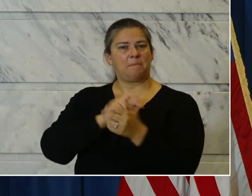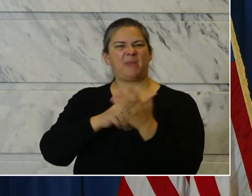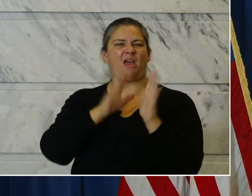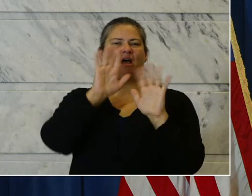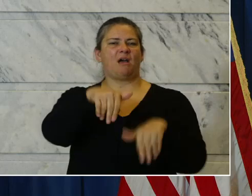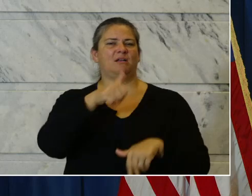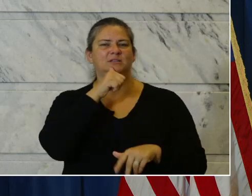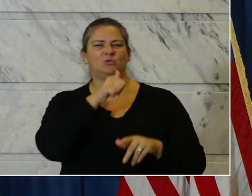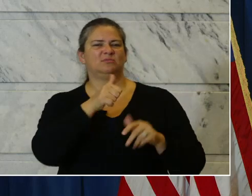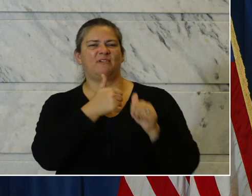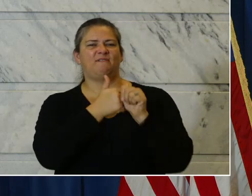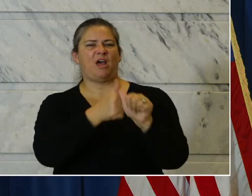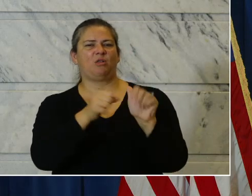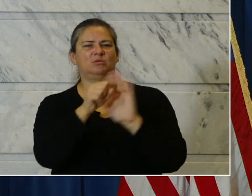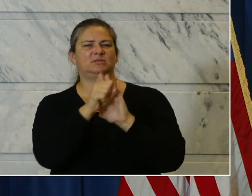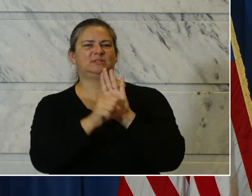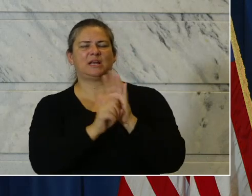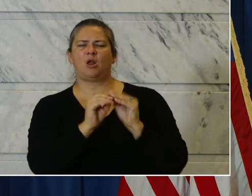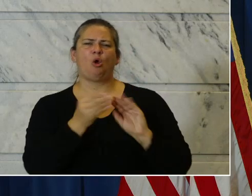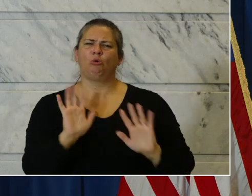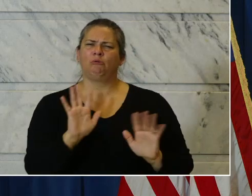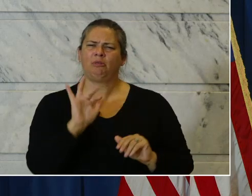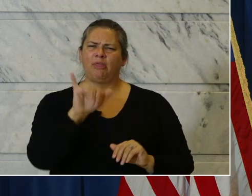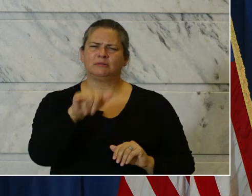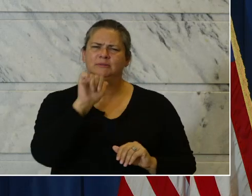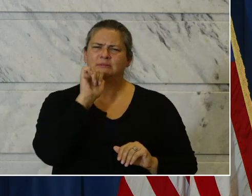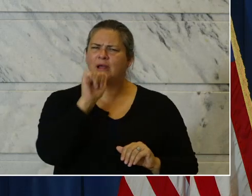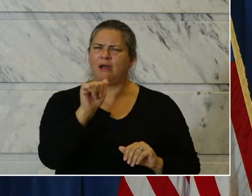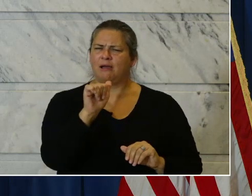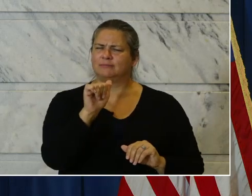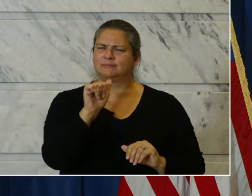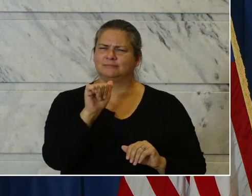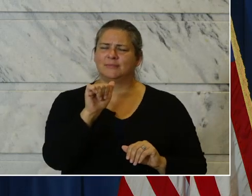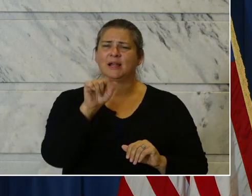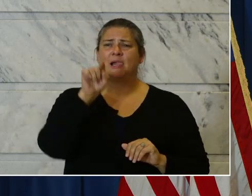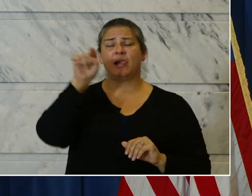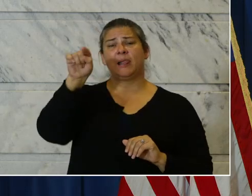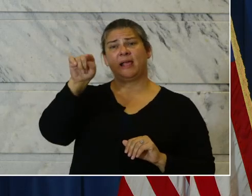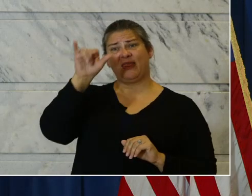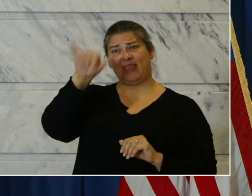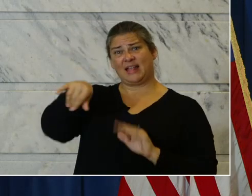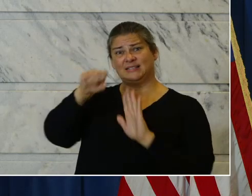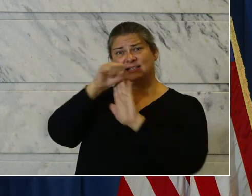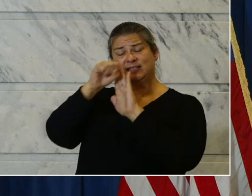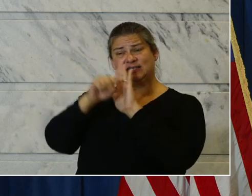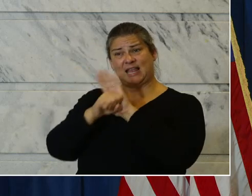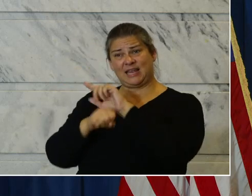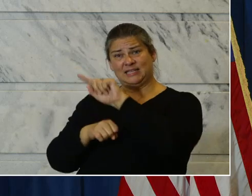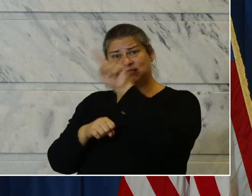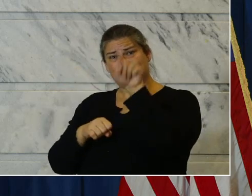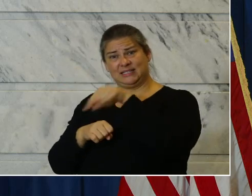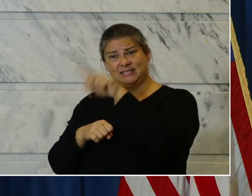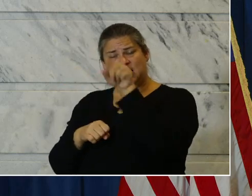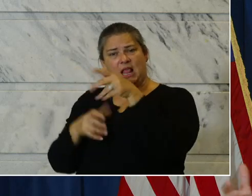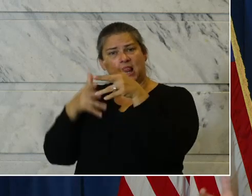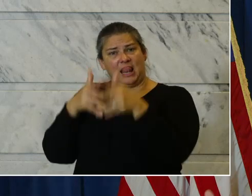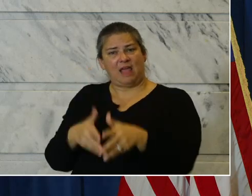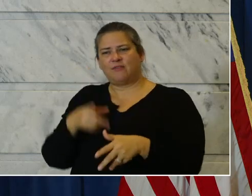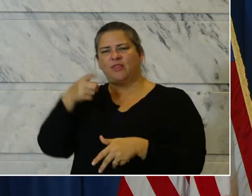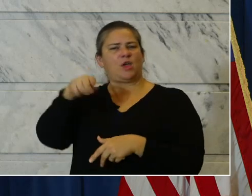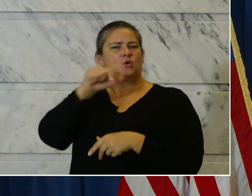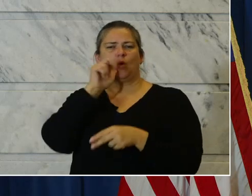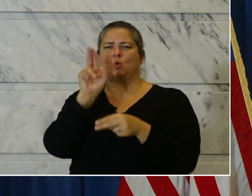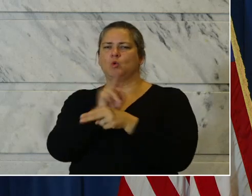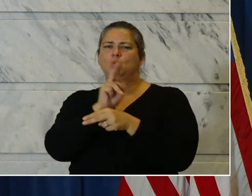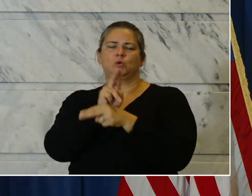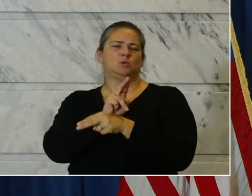Fayette County Health Department also the only local health department left in the state that's not using the contact tracing software that helps us